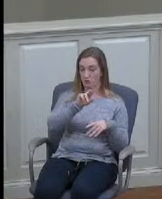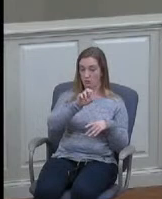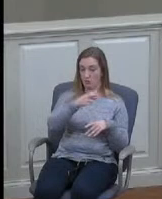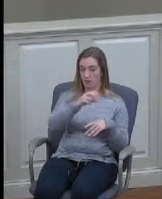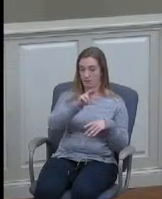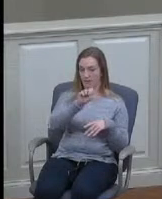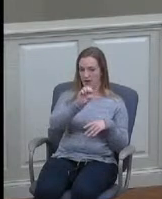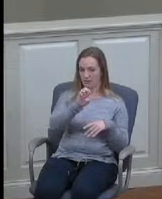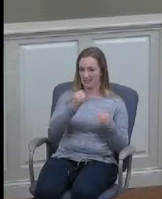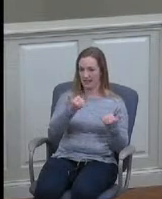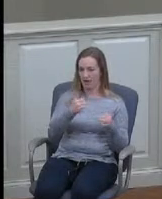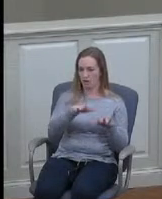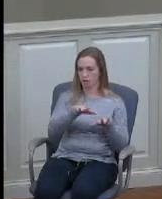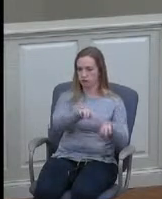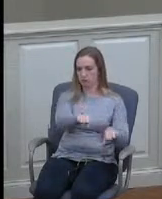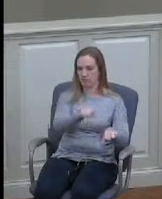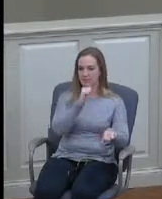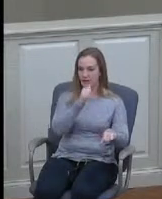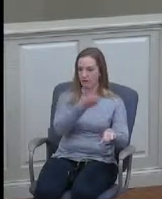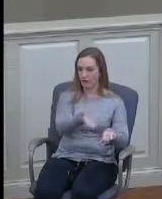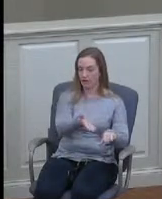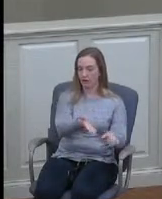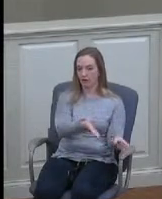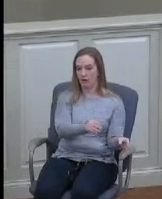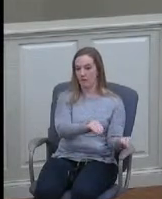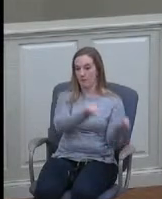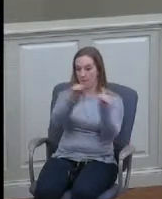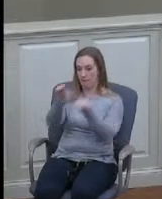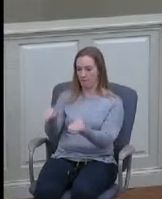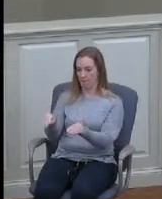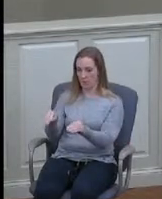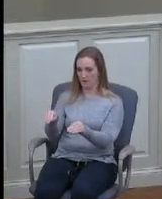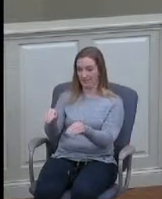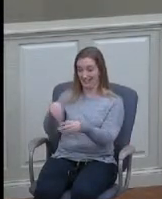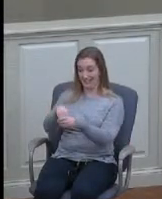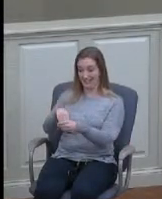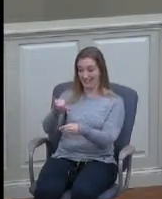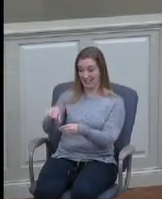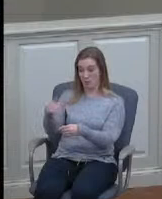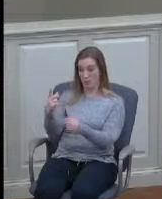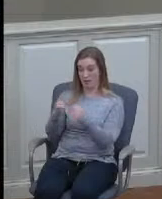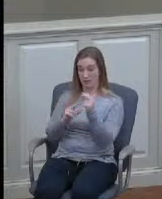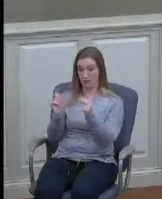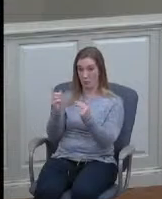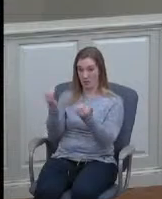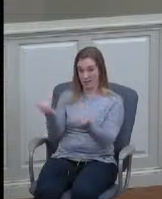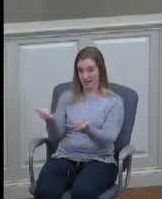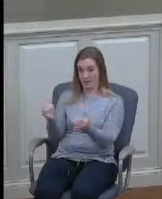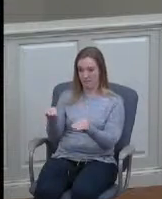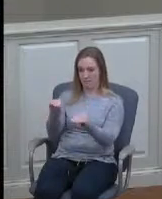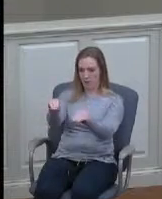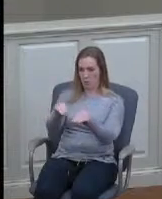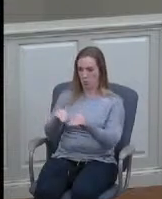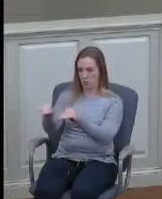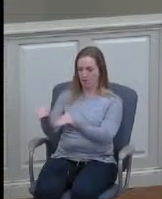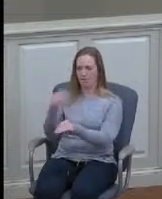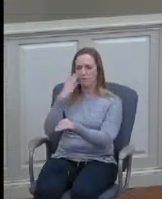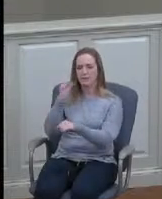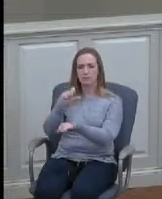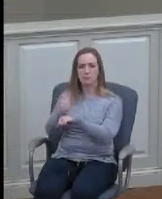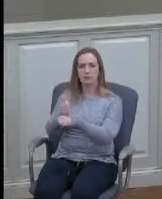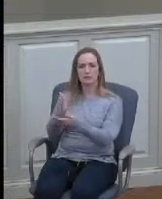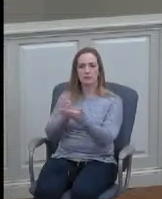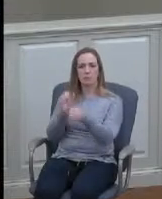there. And they've moved within the building that they're in now multiple times based on some work that has